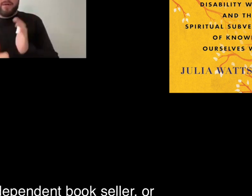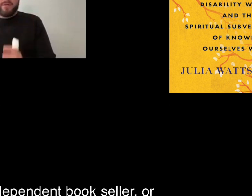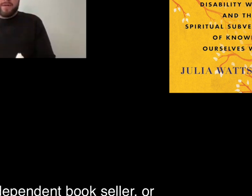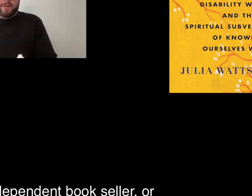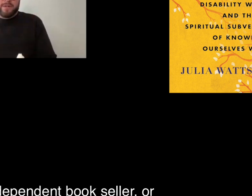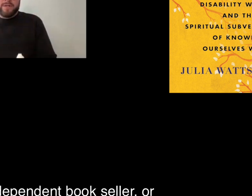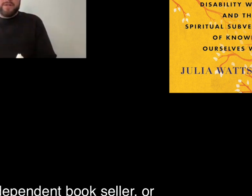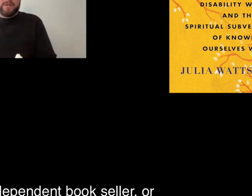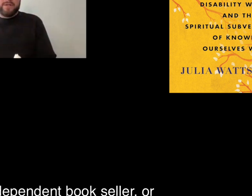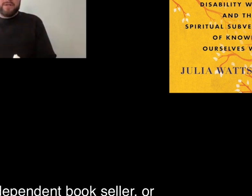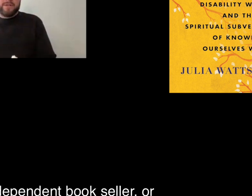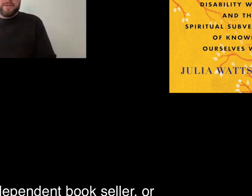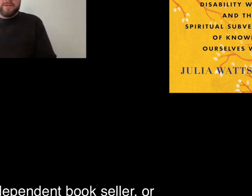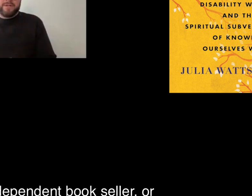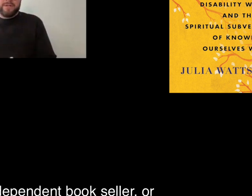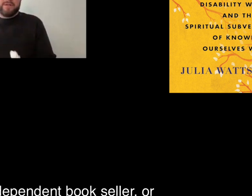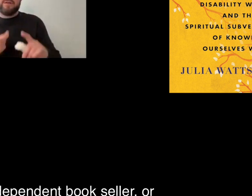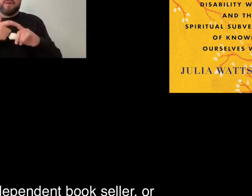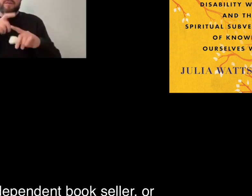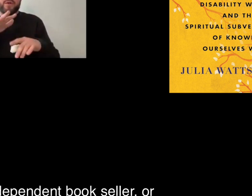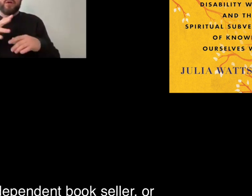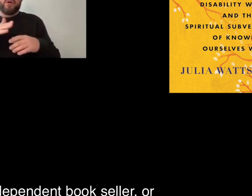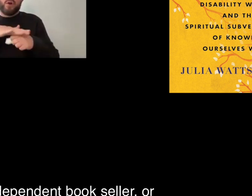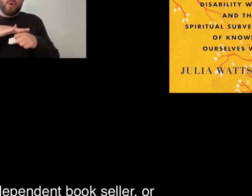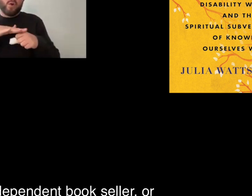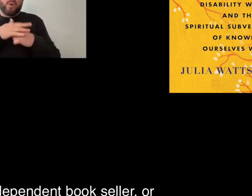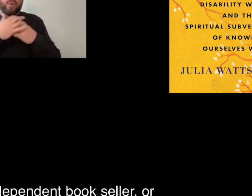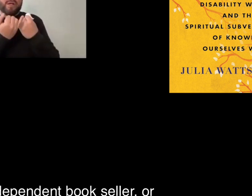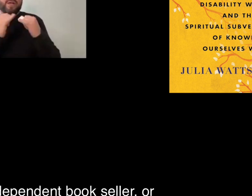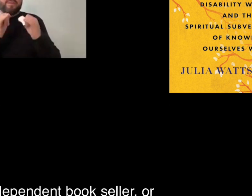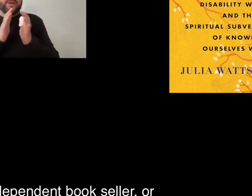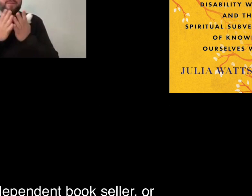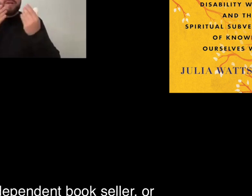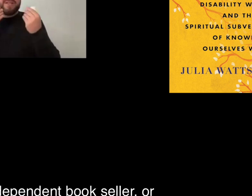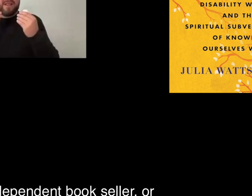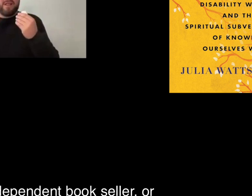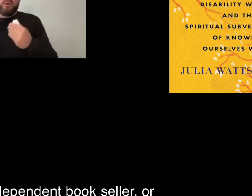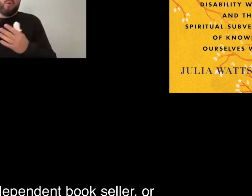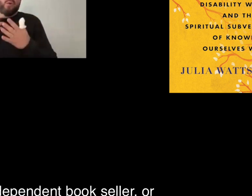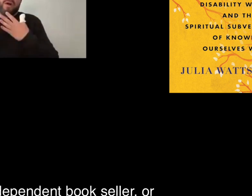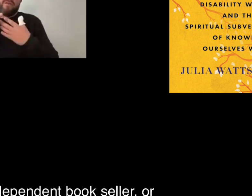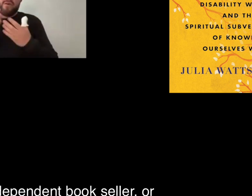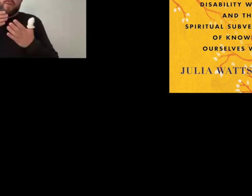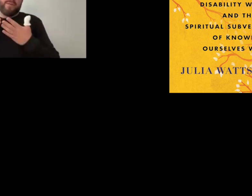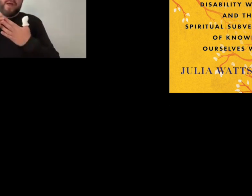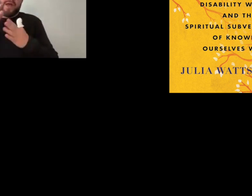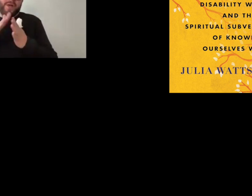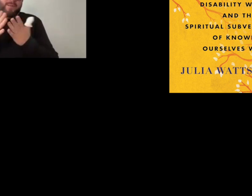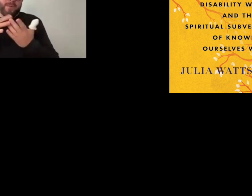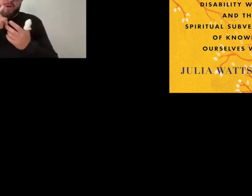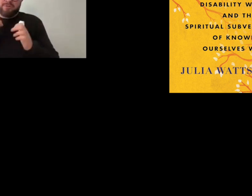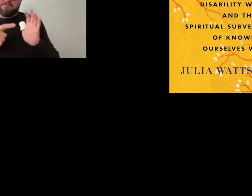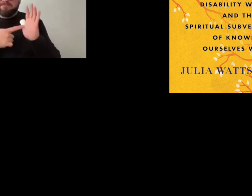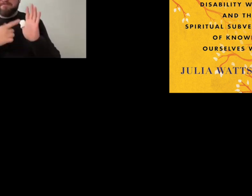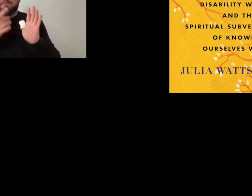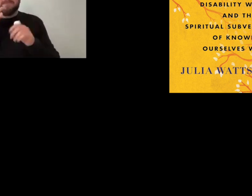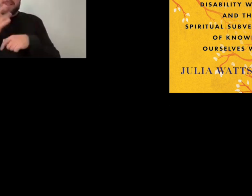your local independent bookseller, or wherever you purchase your books in whatever